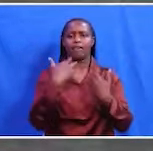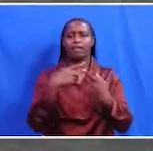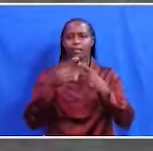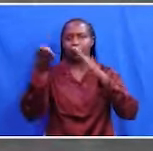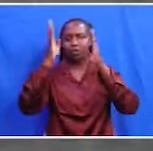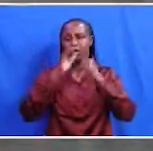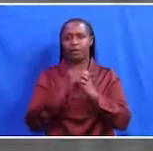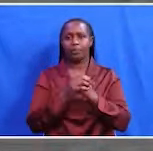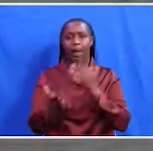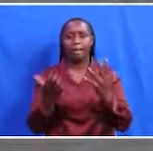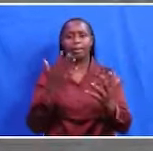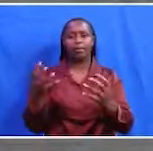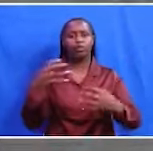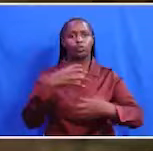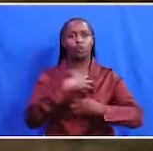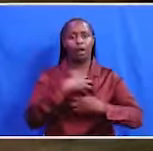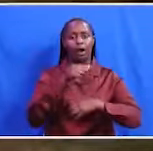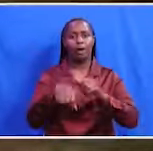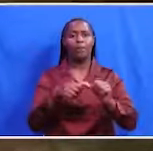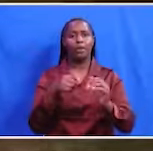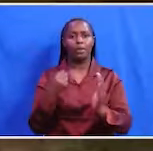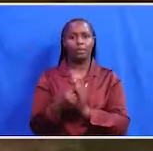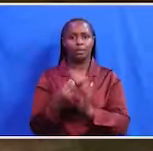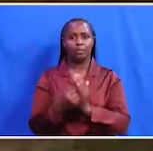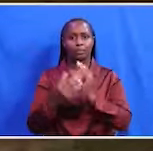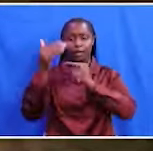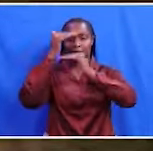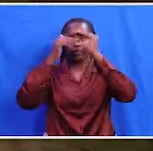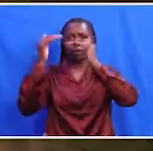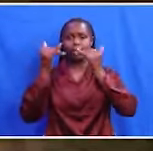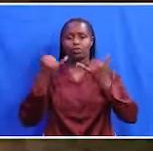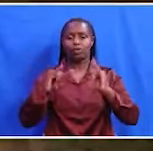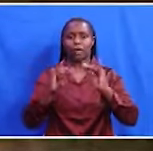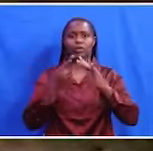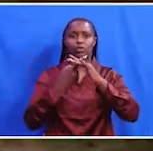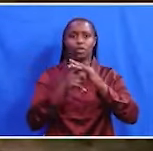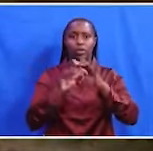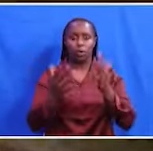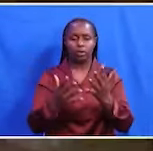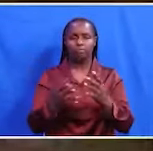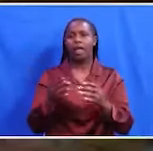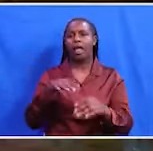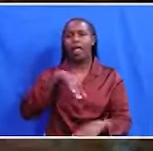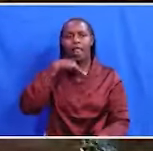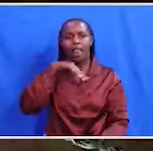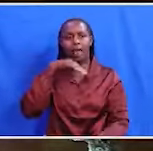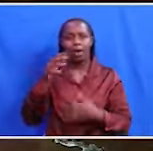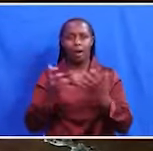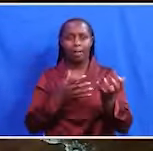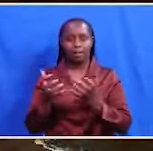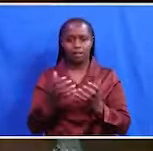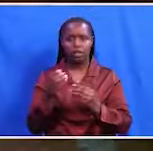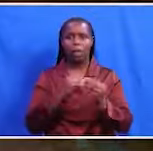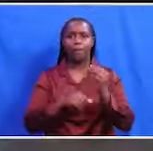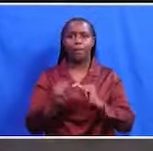Bid perhaps to show up revenues, the university attempted to start a dog breeding business, importing German